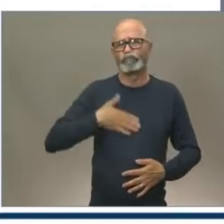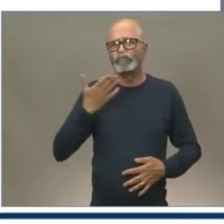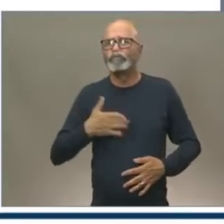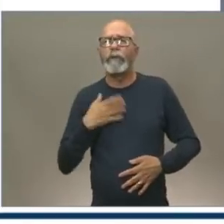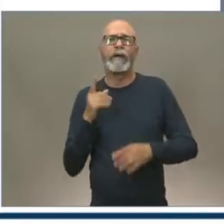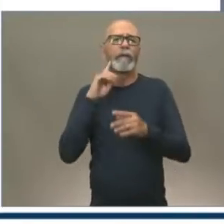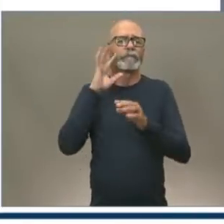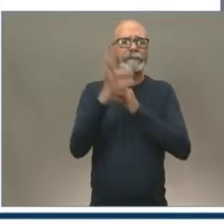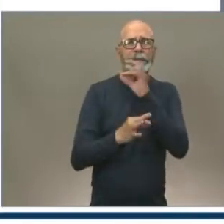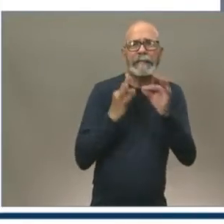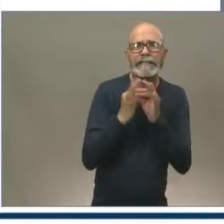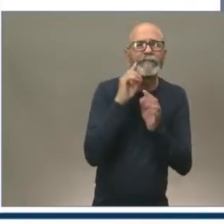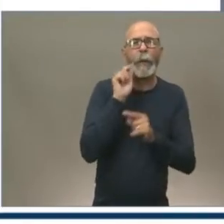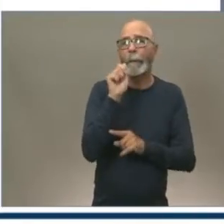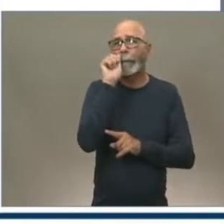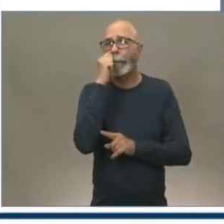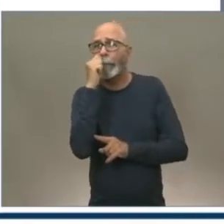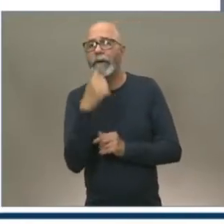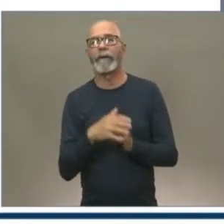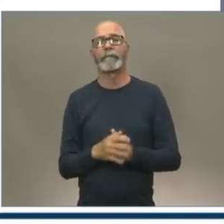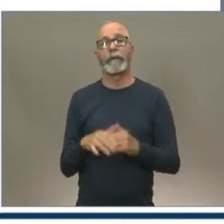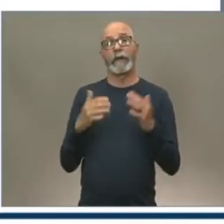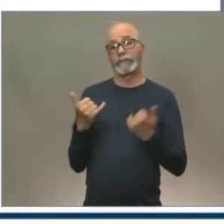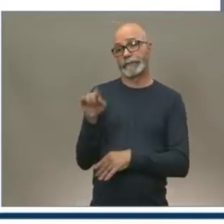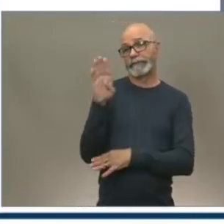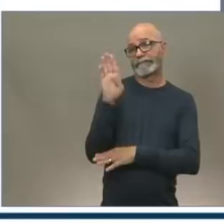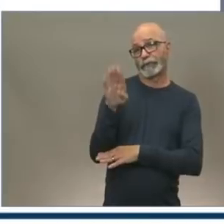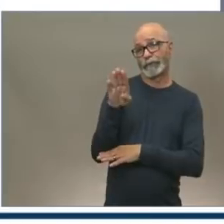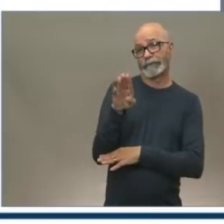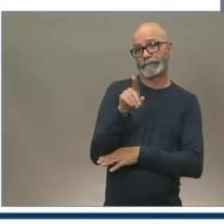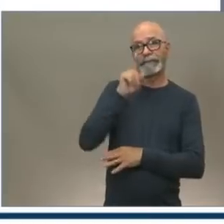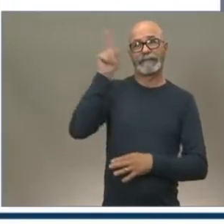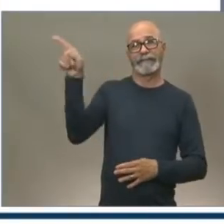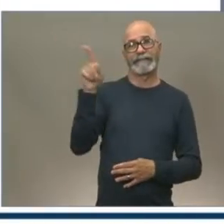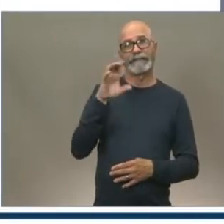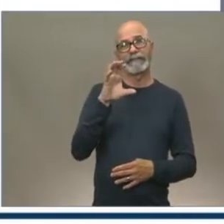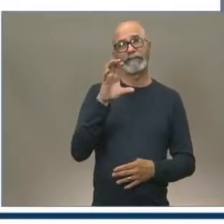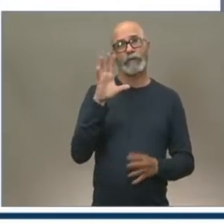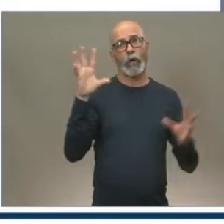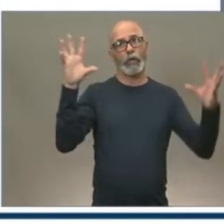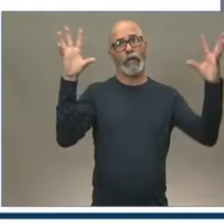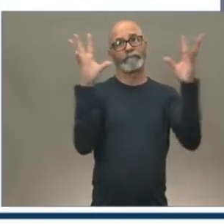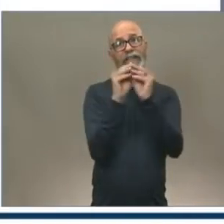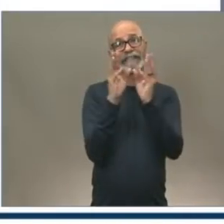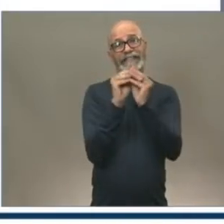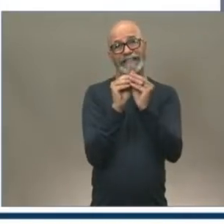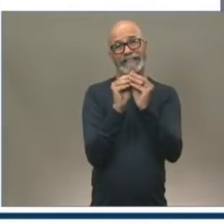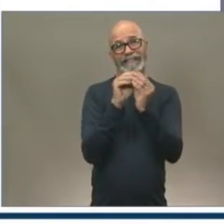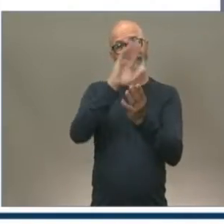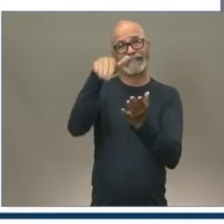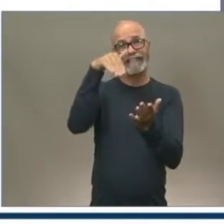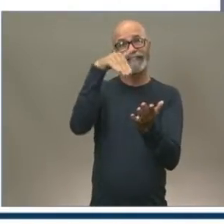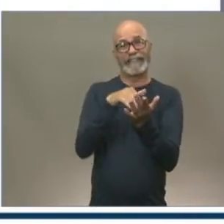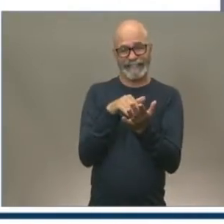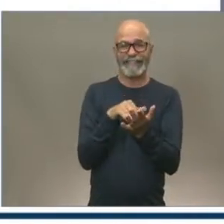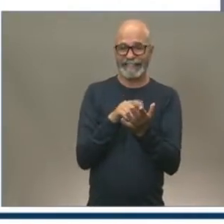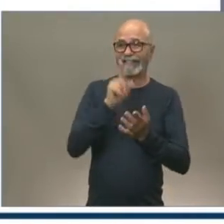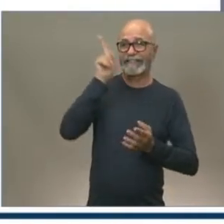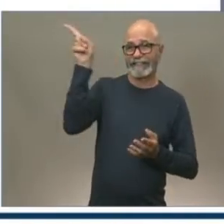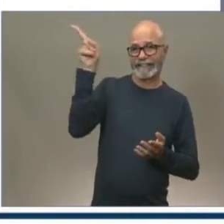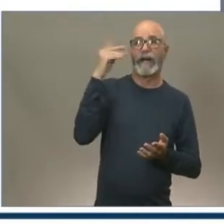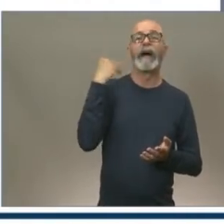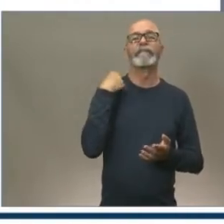visit one after the briefing today at the Convention Centre, and I would encourage all Nova Scotians to make that as part of your regular